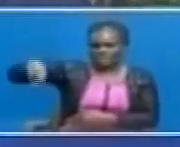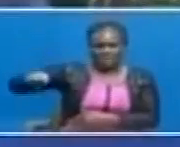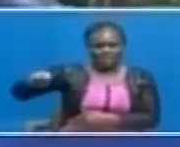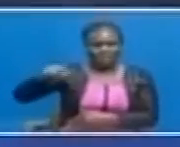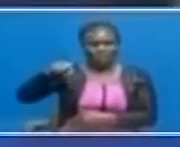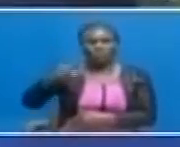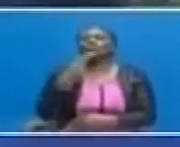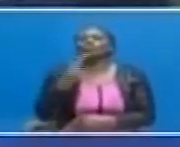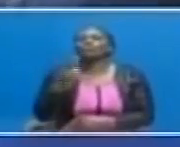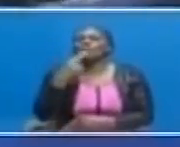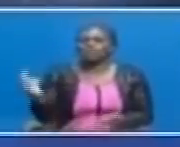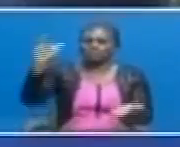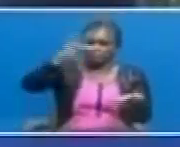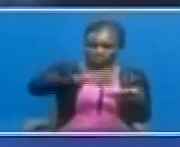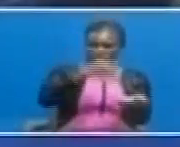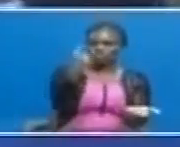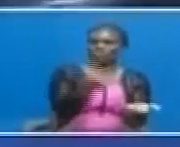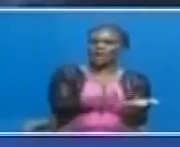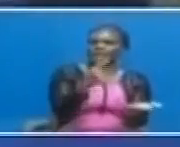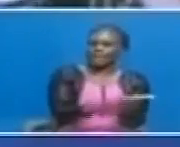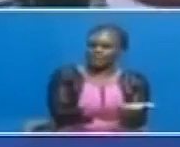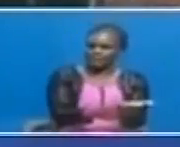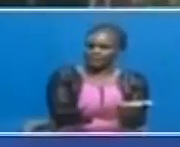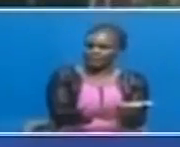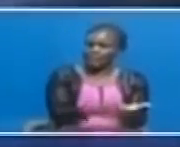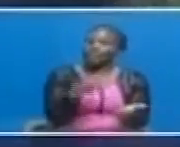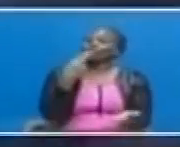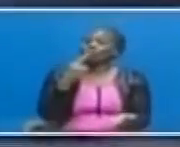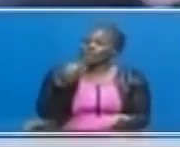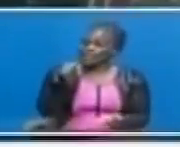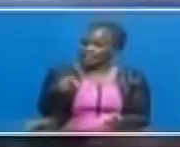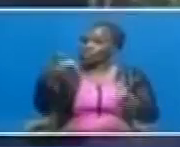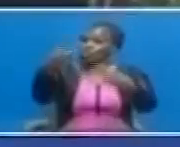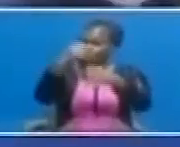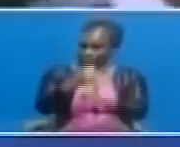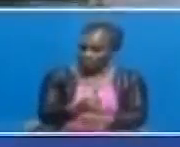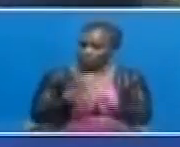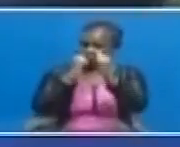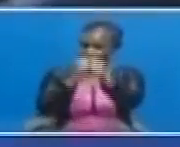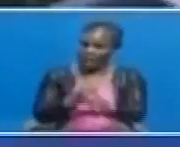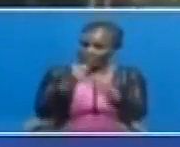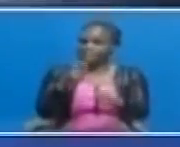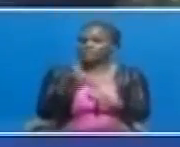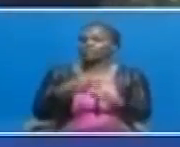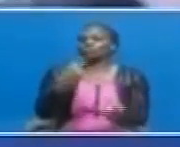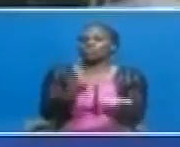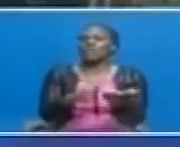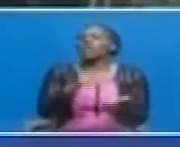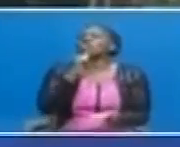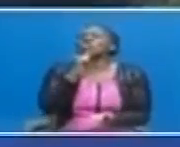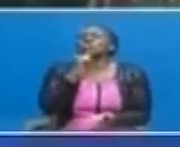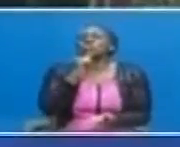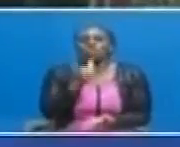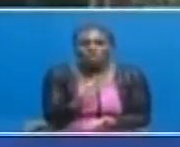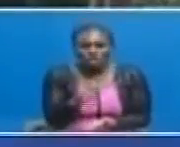itakuwa sukari ambayo ni ya company, ni ya wakulima wa Uganda. Sio ya kwamba ati wanatoa sukari mahali ingine,